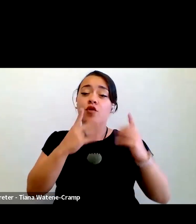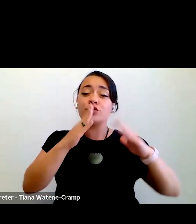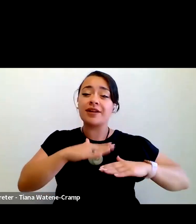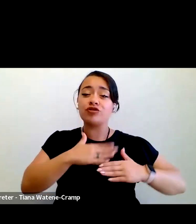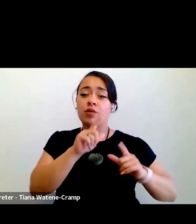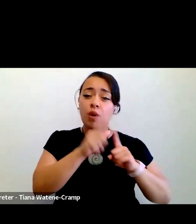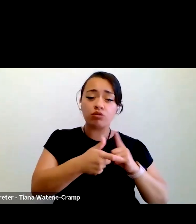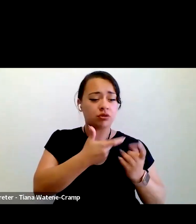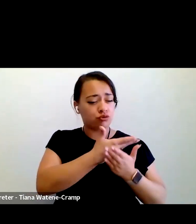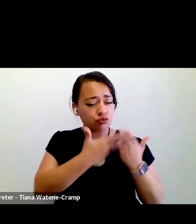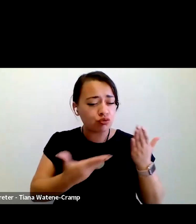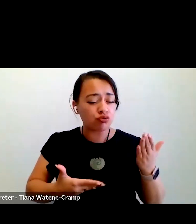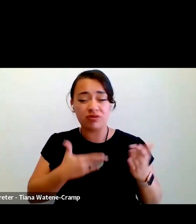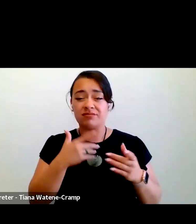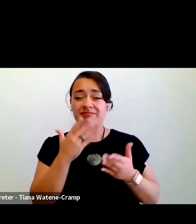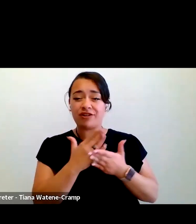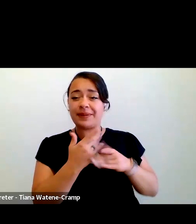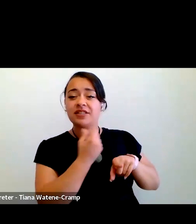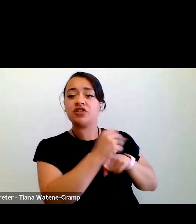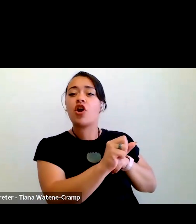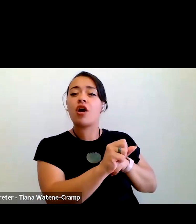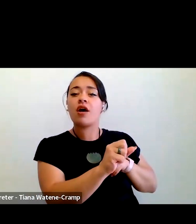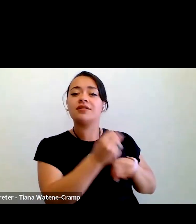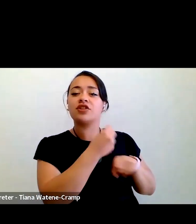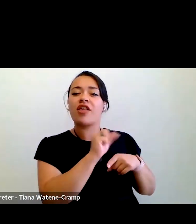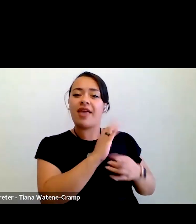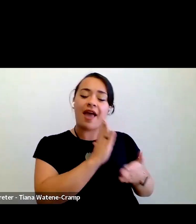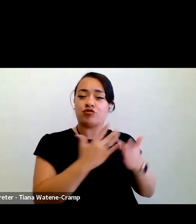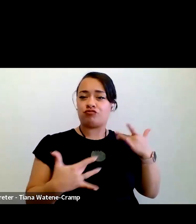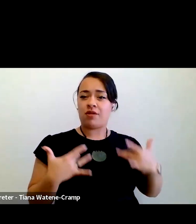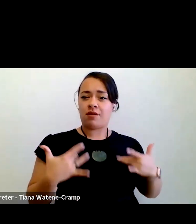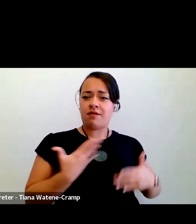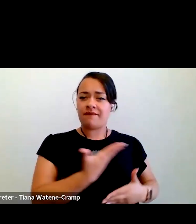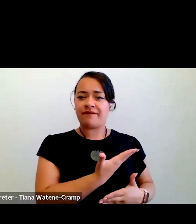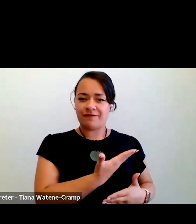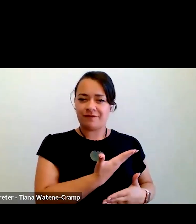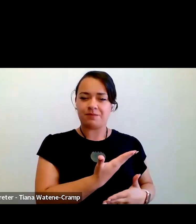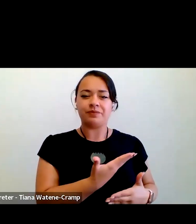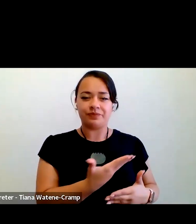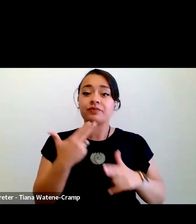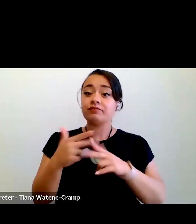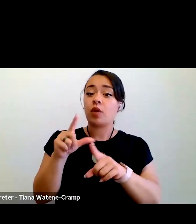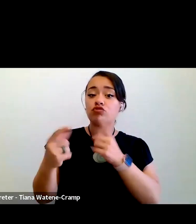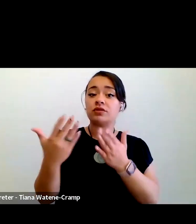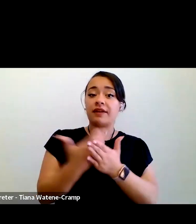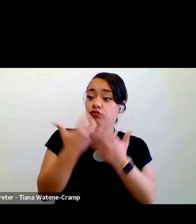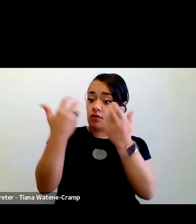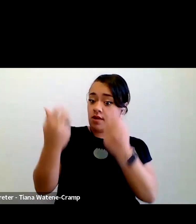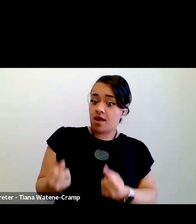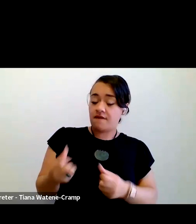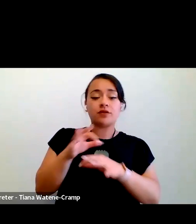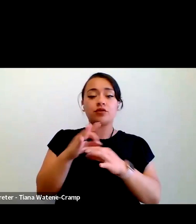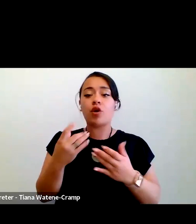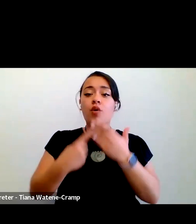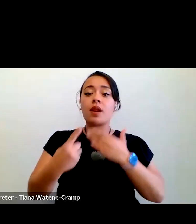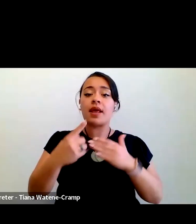in our existence. This is the very foundation of Australian nationhood. For cultural safety to exist, it is not just about